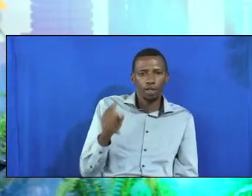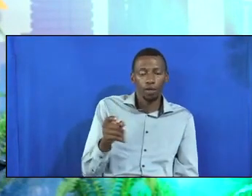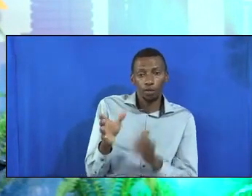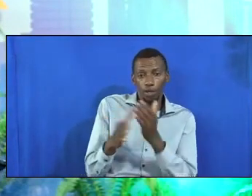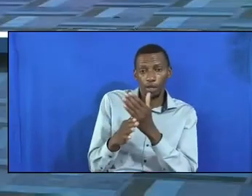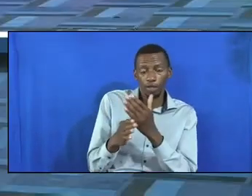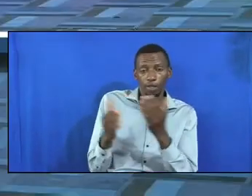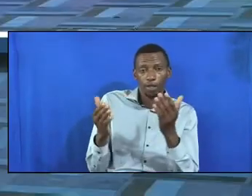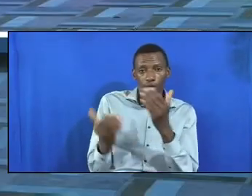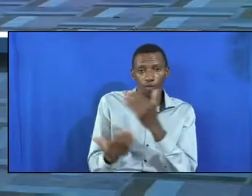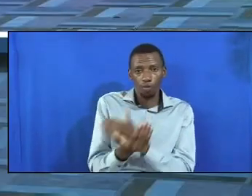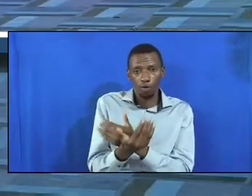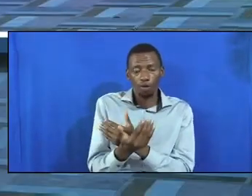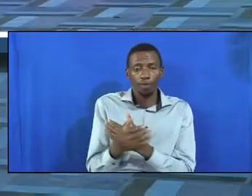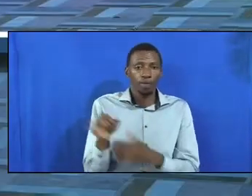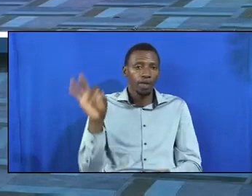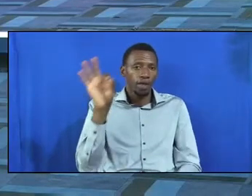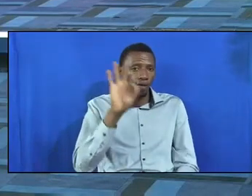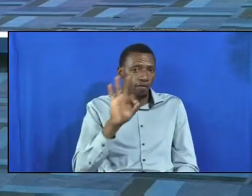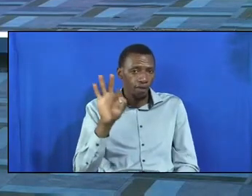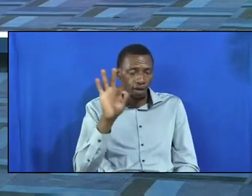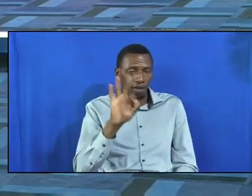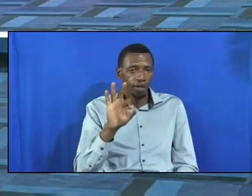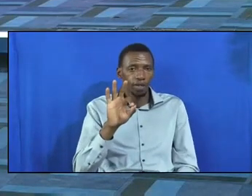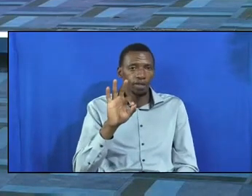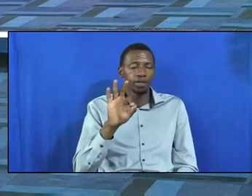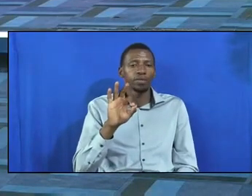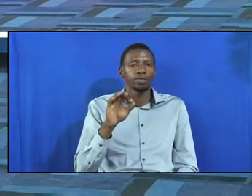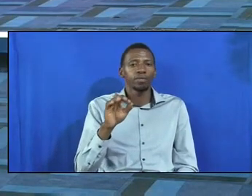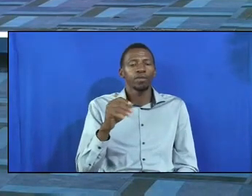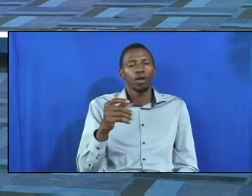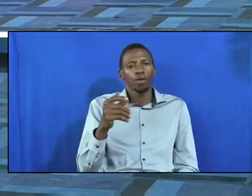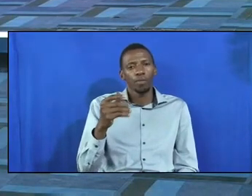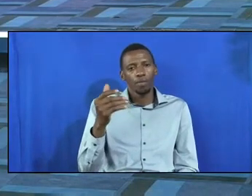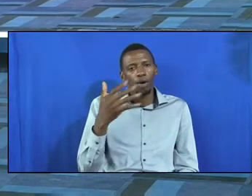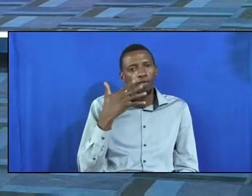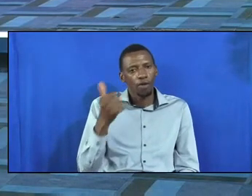Friday 4, another one did him 500,000. So in total, how much is that?